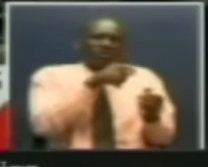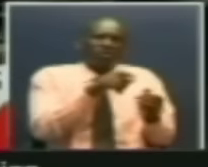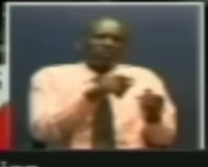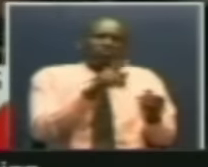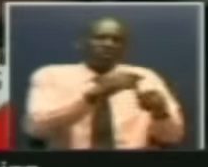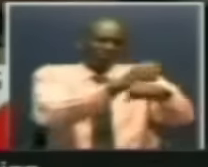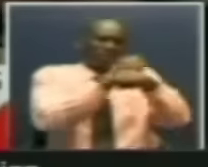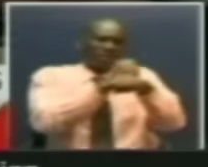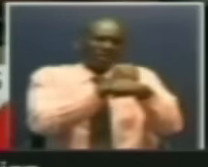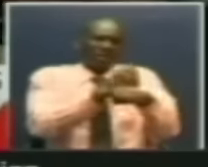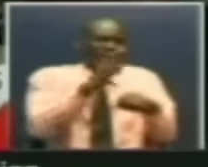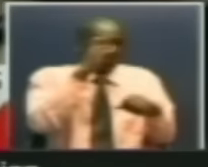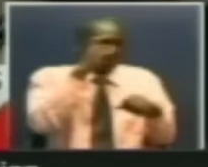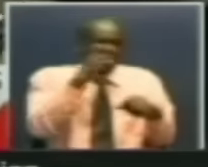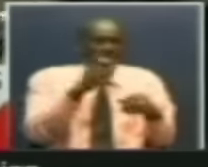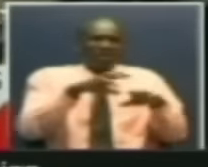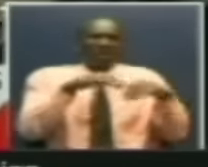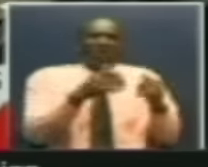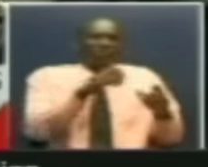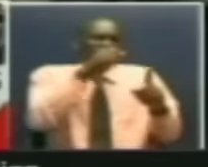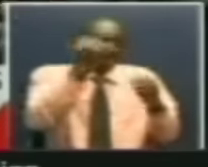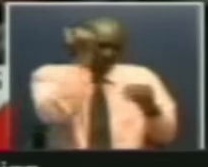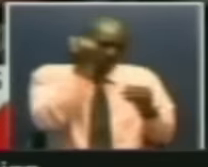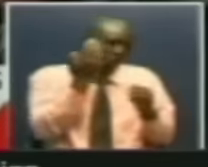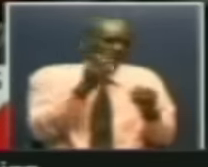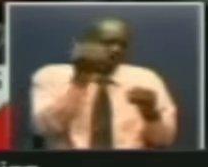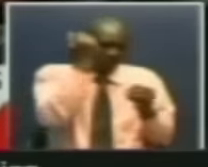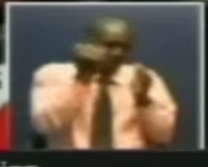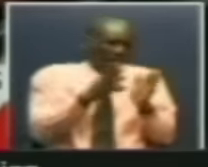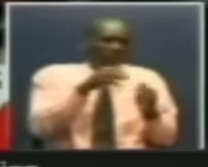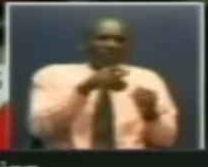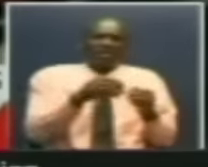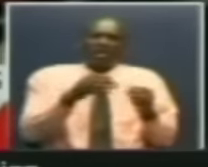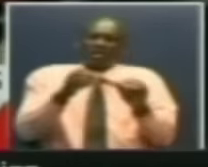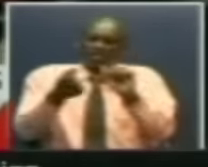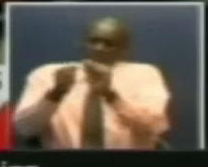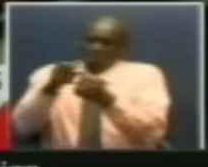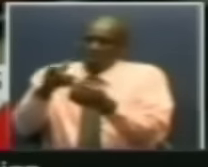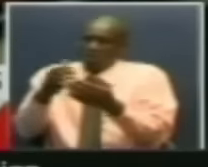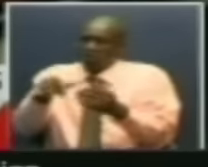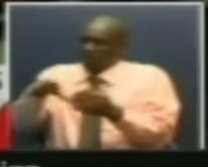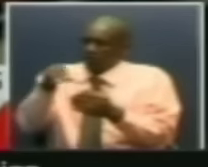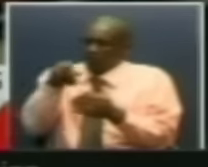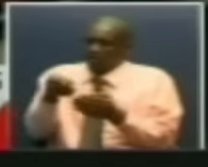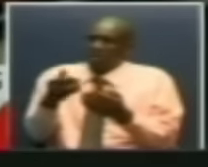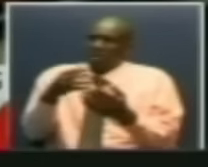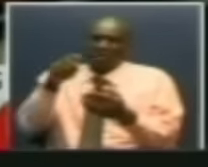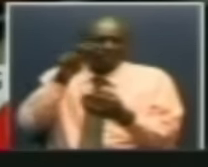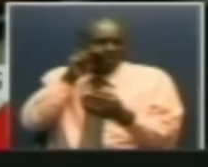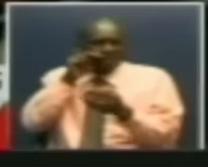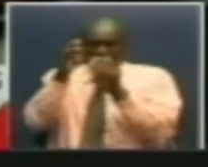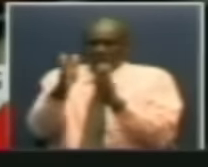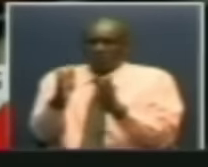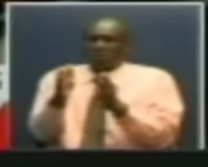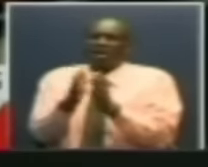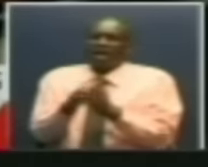you are protecting the suspect, or you are an advocate of the suspect. Not at all. Okay, let's switch gears a bit now, because now we found him. He's a Nigerian national.